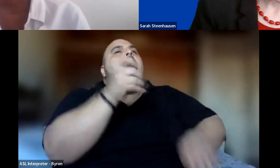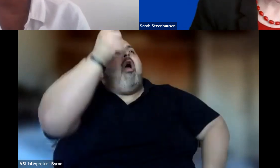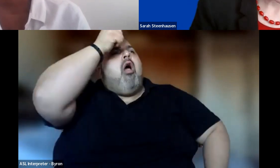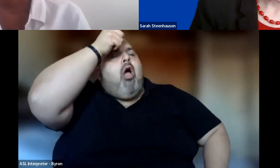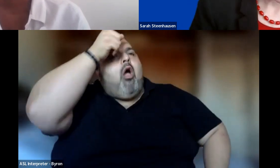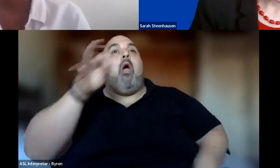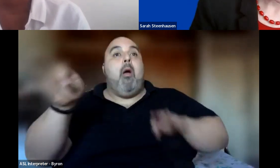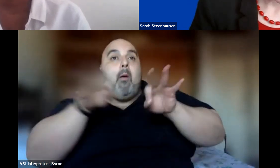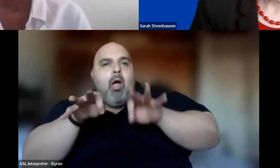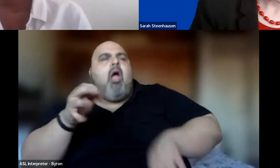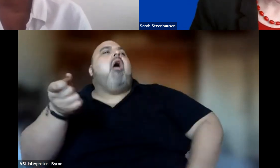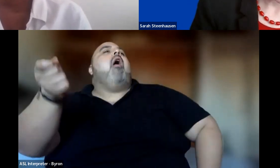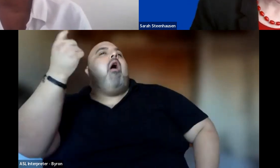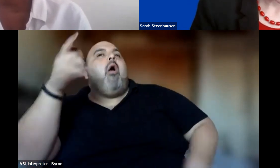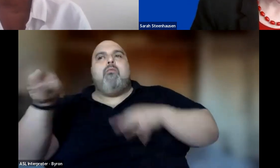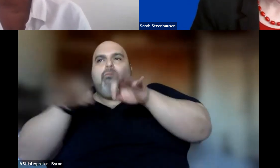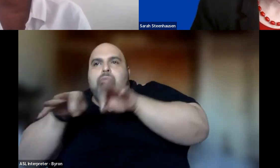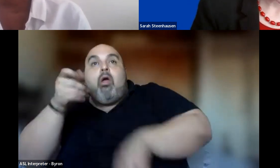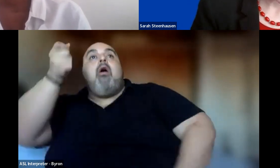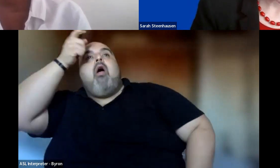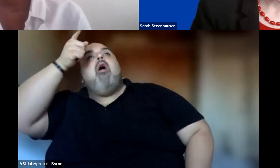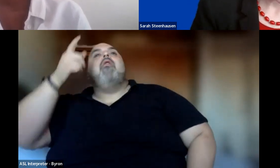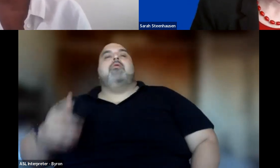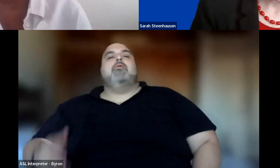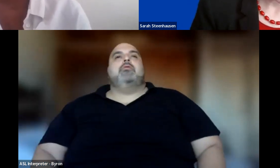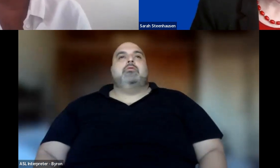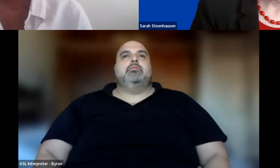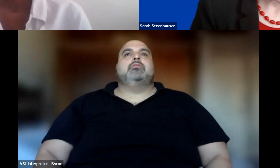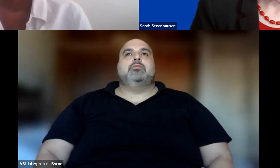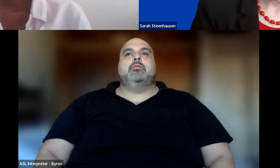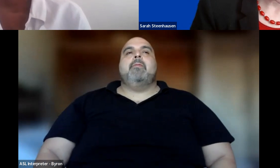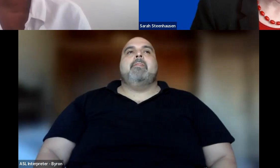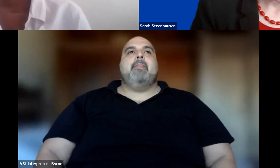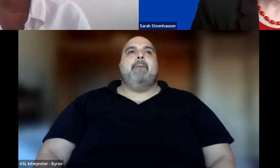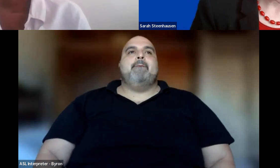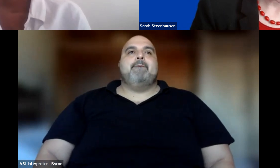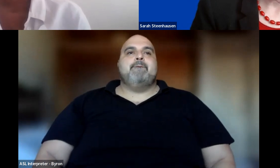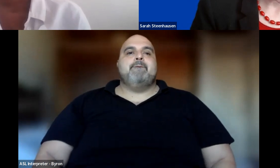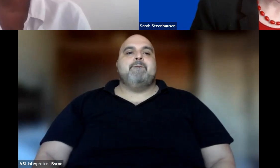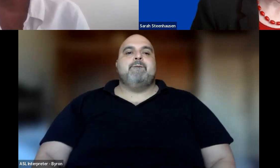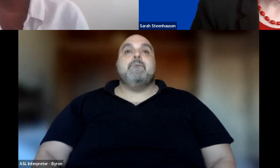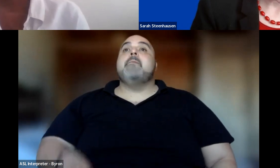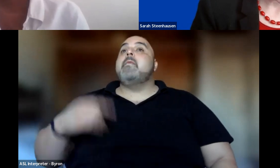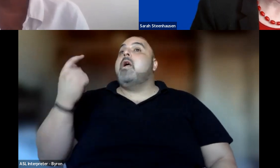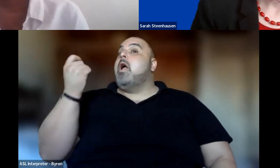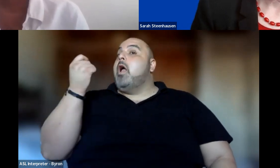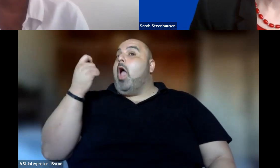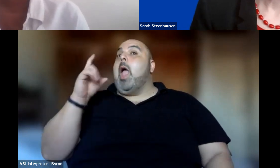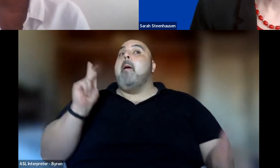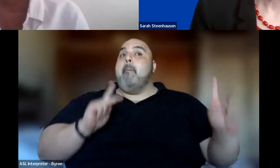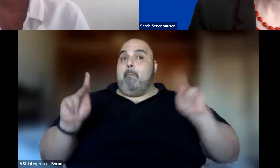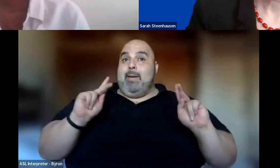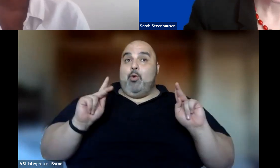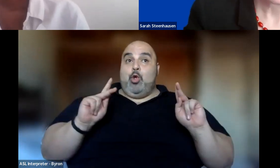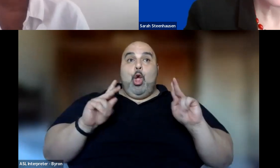think that it's really important that we make sure that when people are talking to people about these